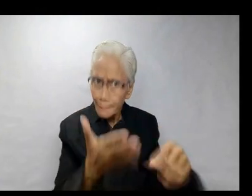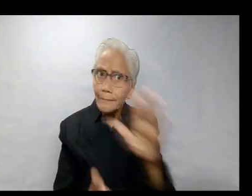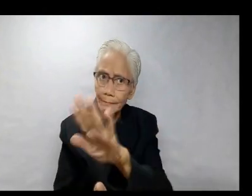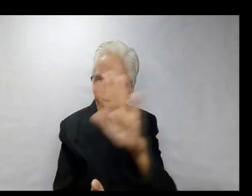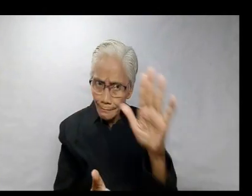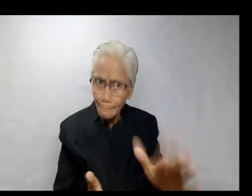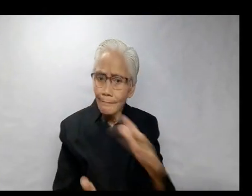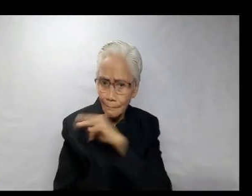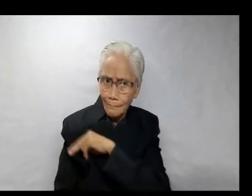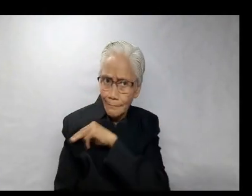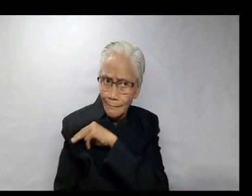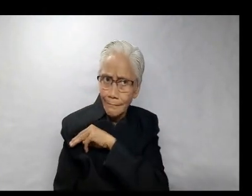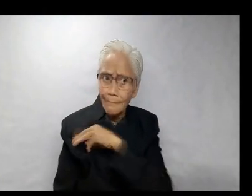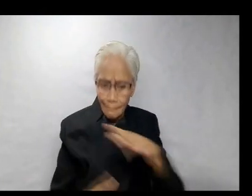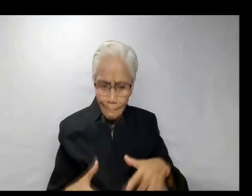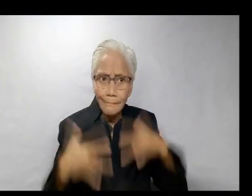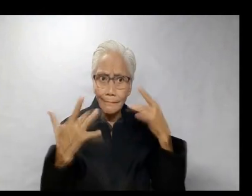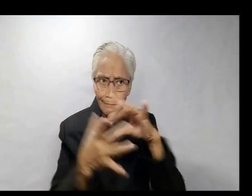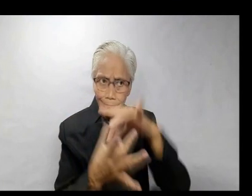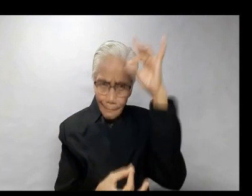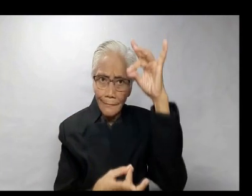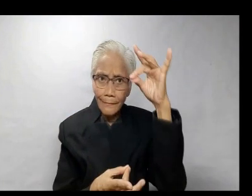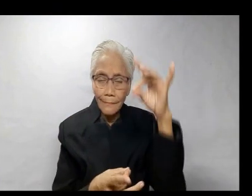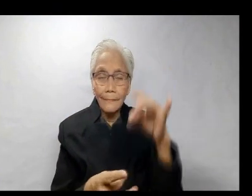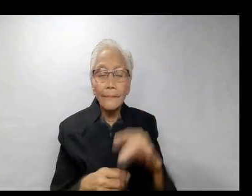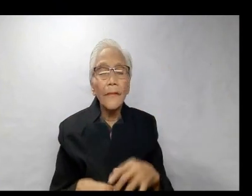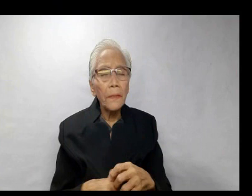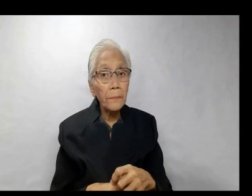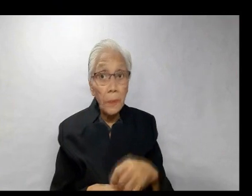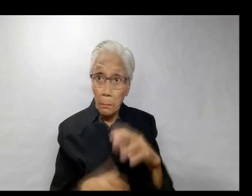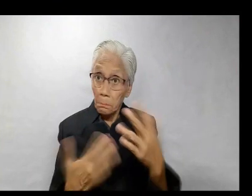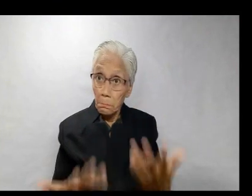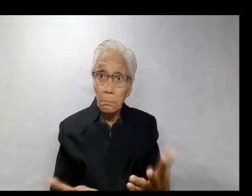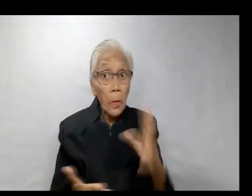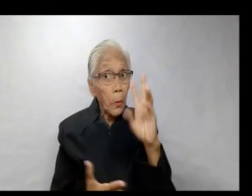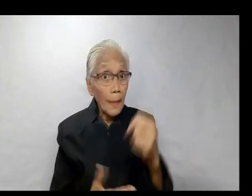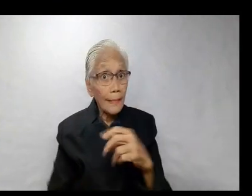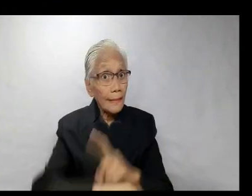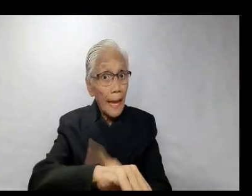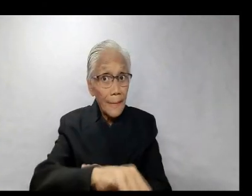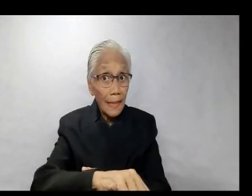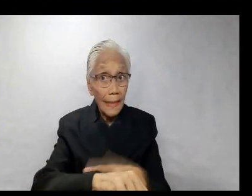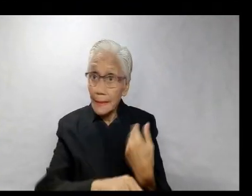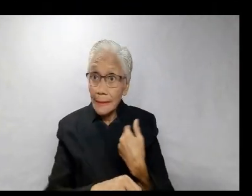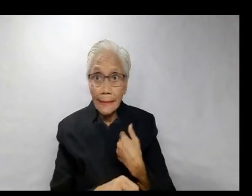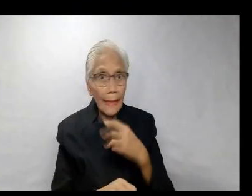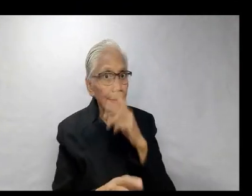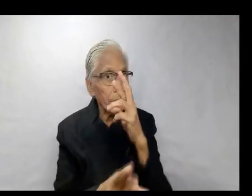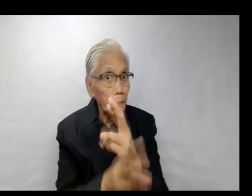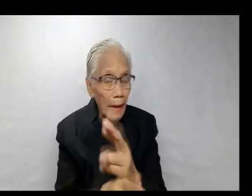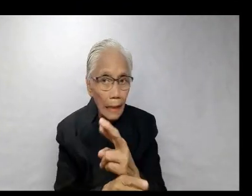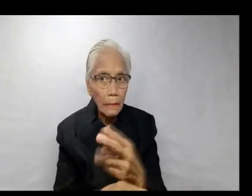moral life, your prayer life, your spiritual life. Third, when the timing is not right,